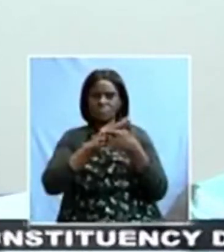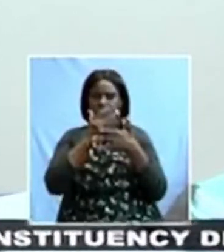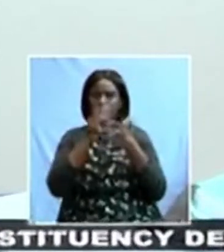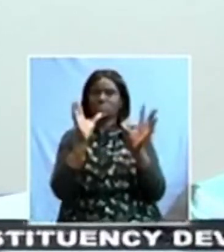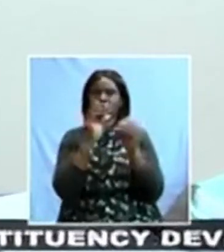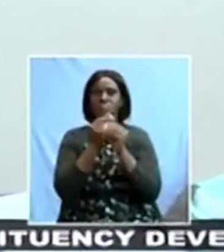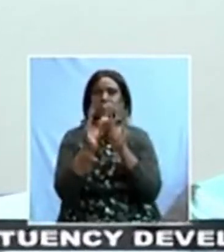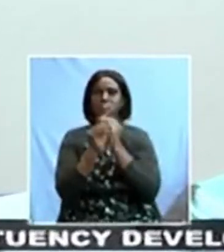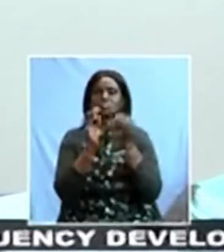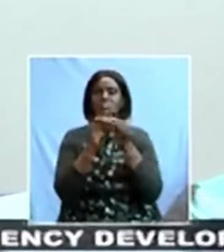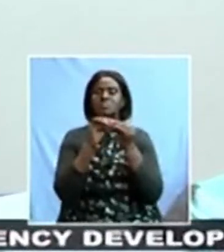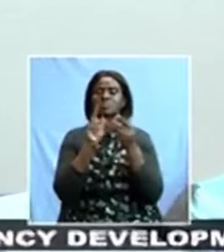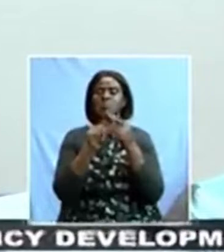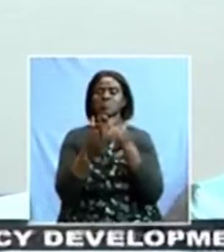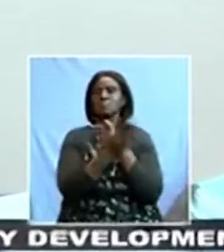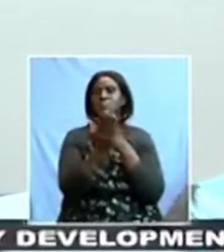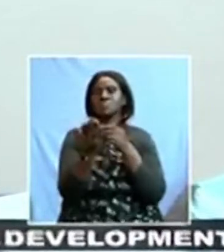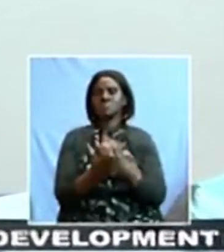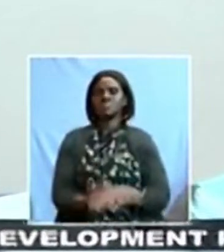not available to you?